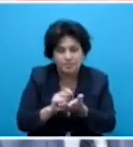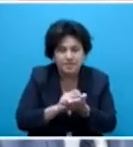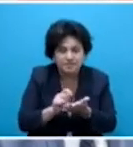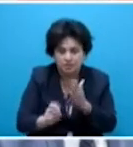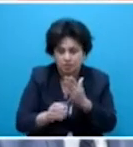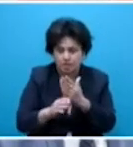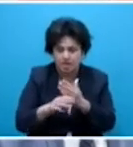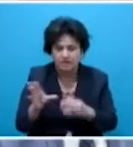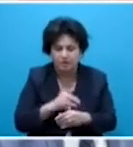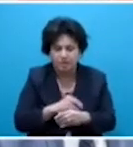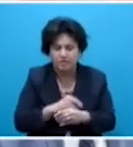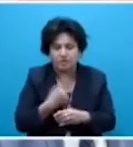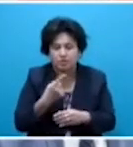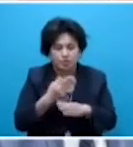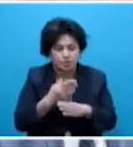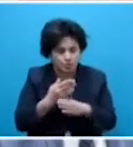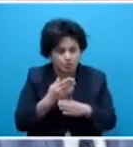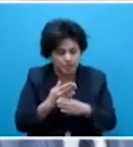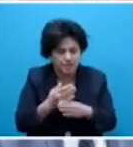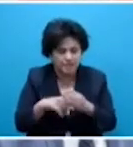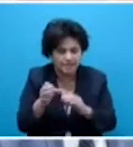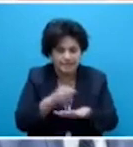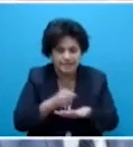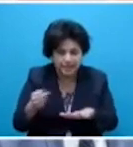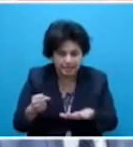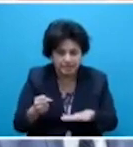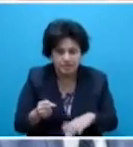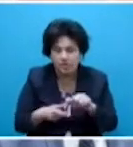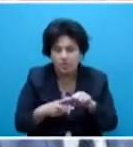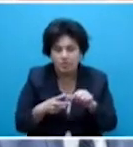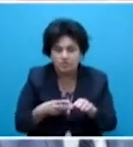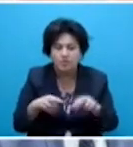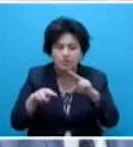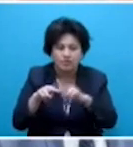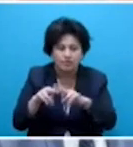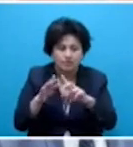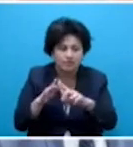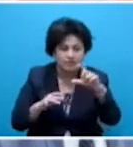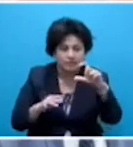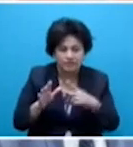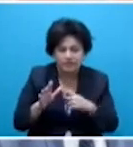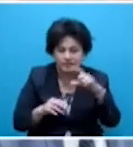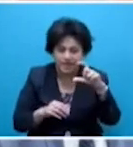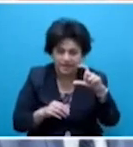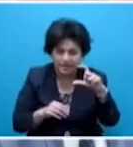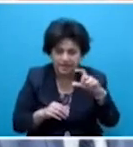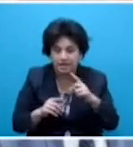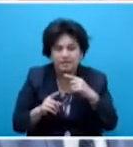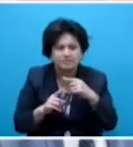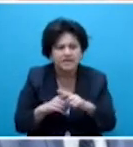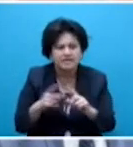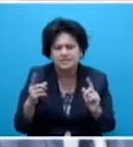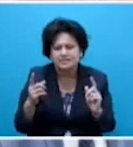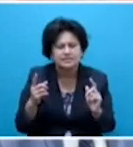officials, creates strong and independent institutions such as FICAC, and replaces the old electoral system